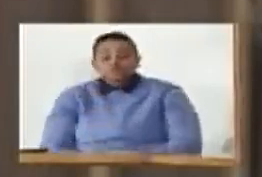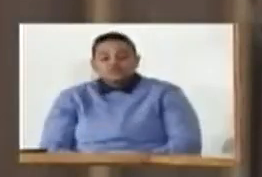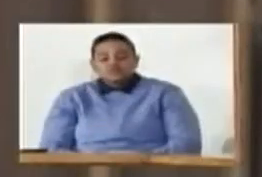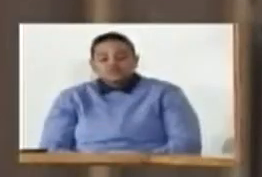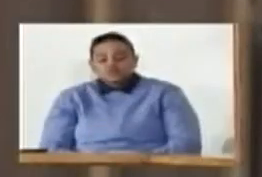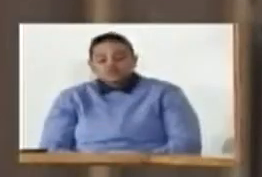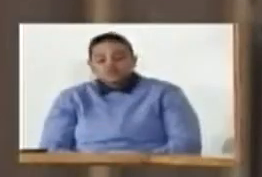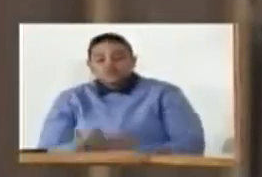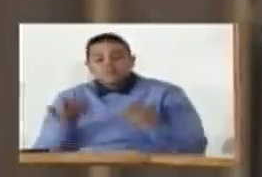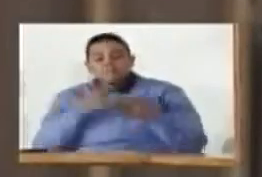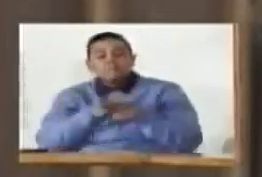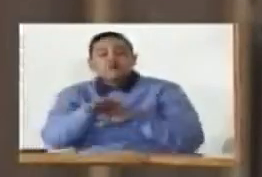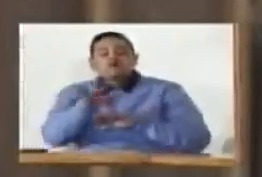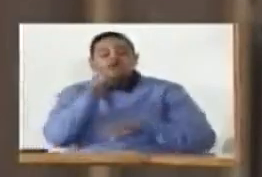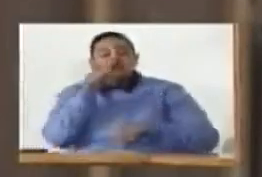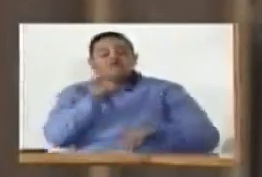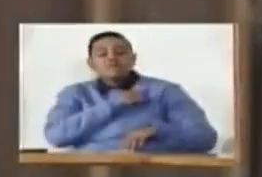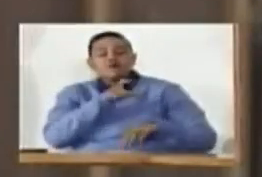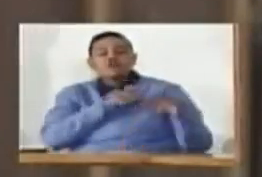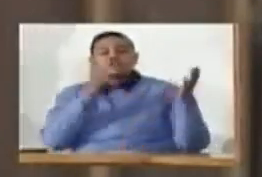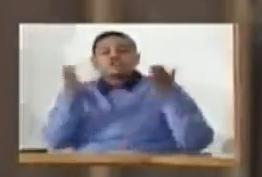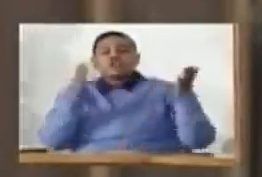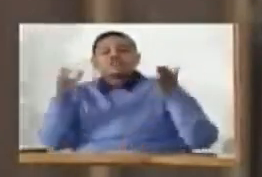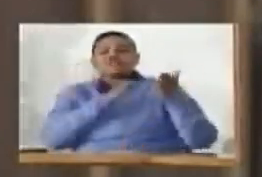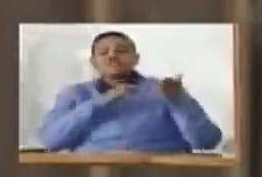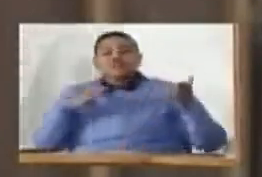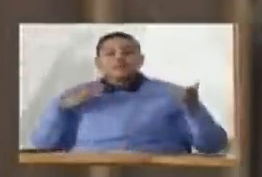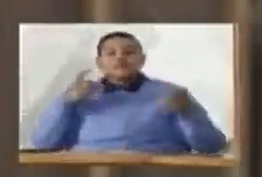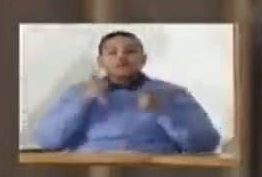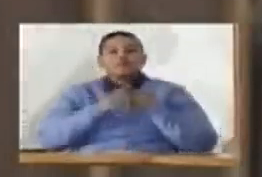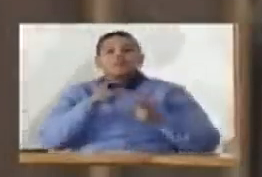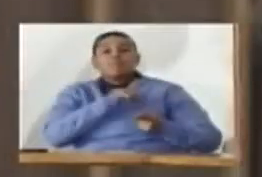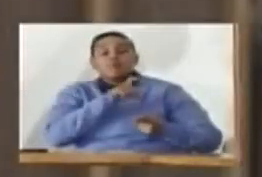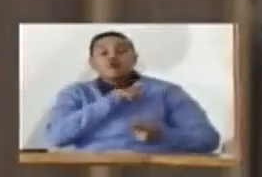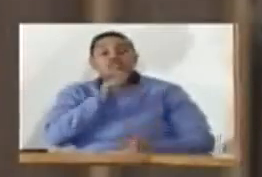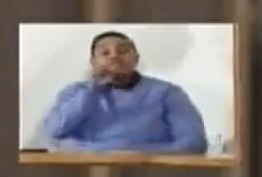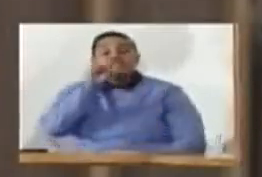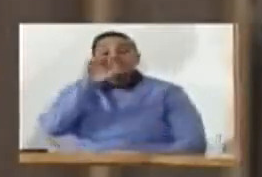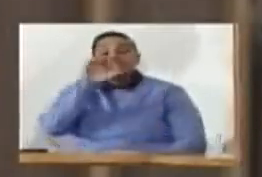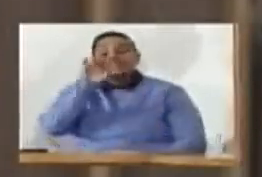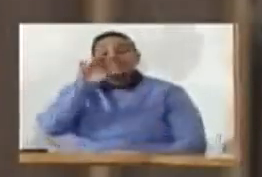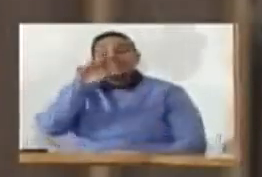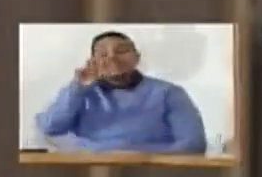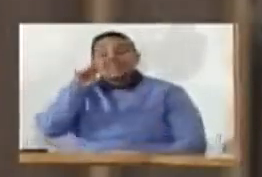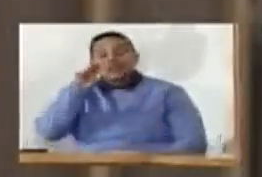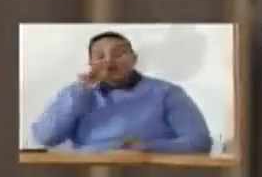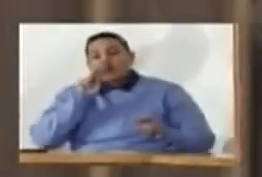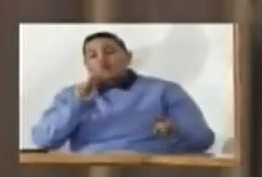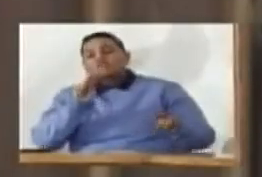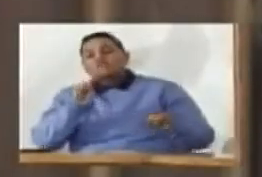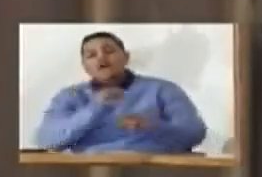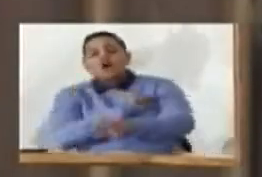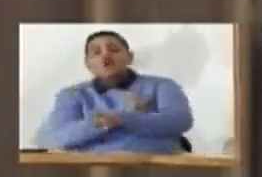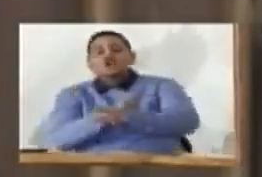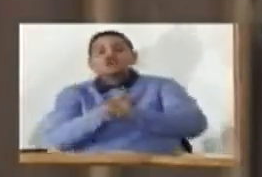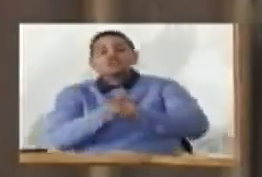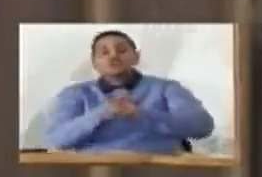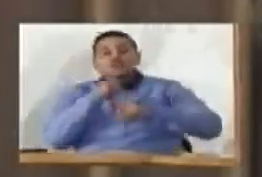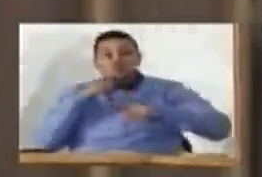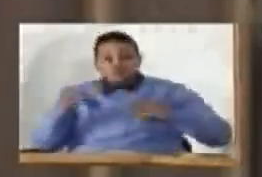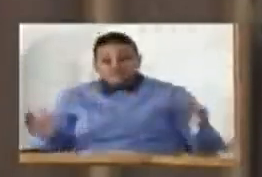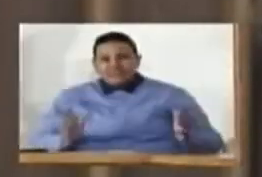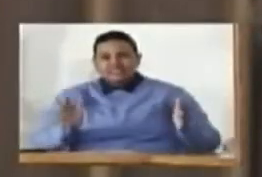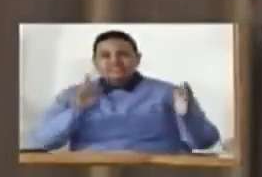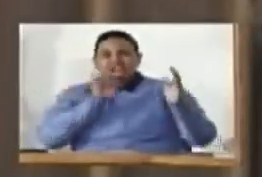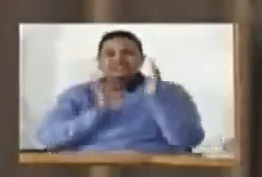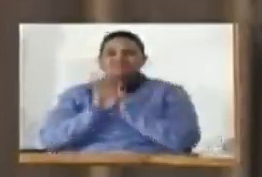Merger of the Police Services Commission and the Police Civilian Oversight Authority to facilitate the